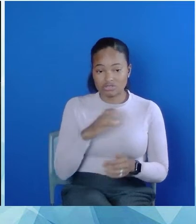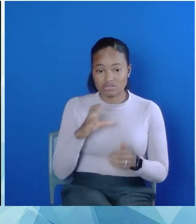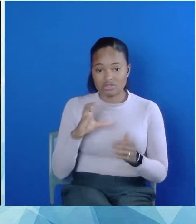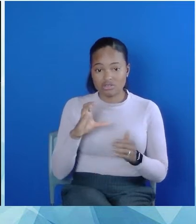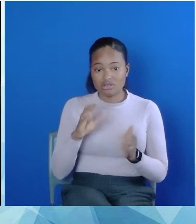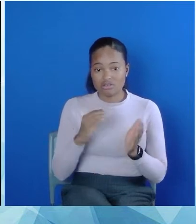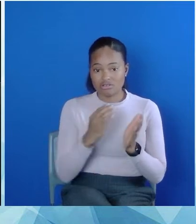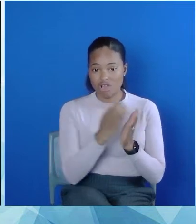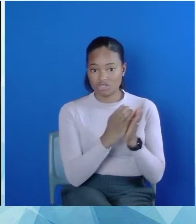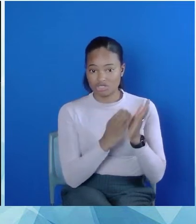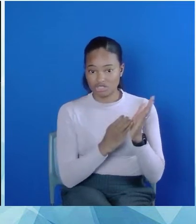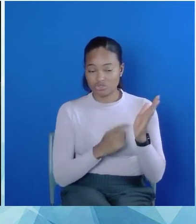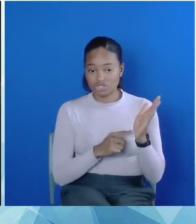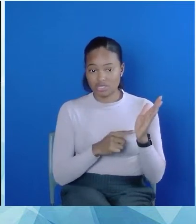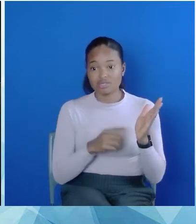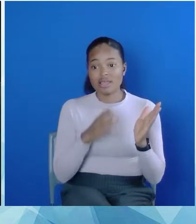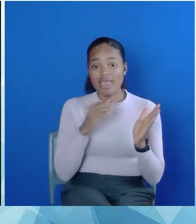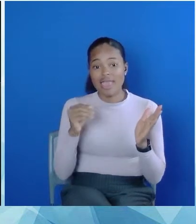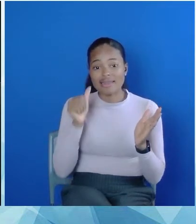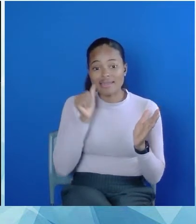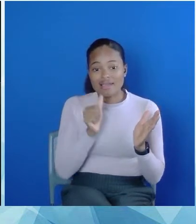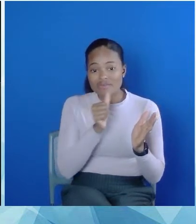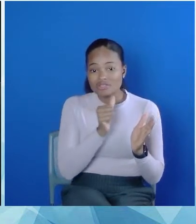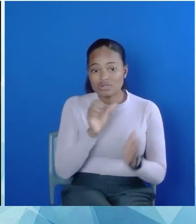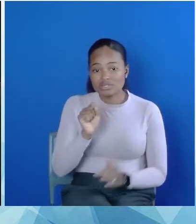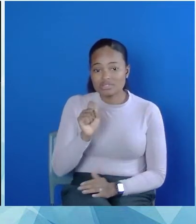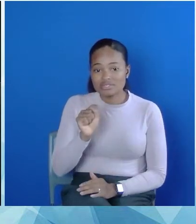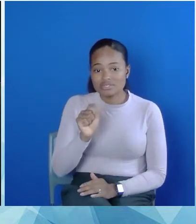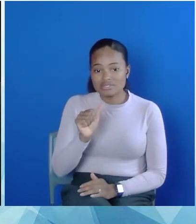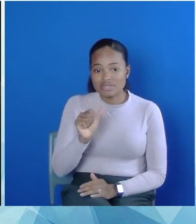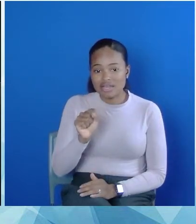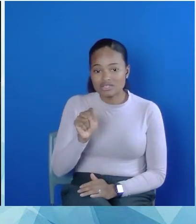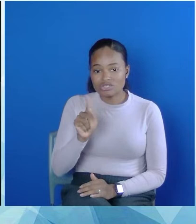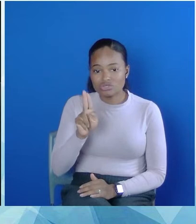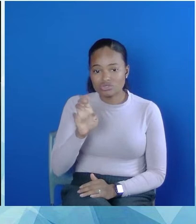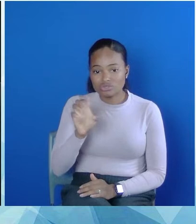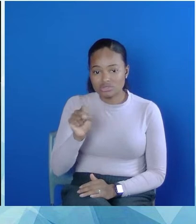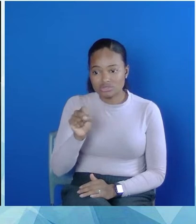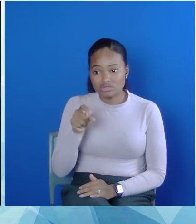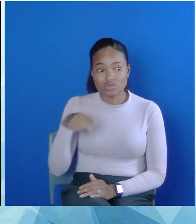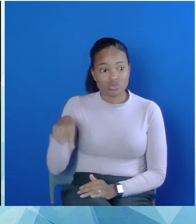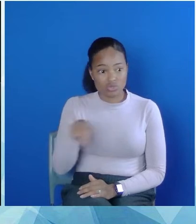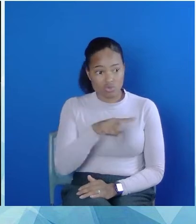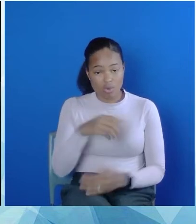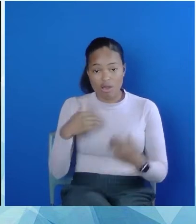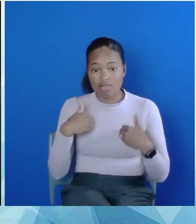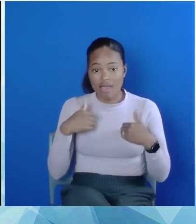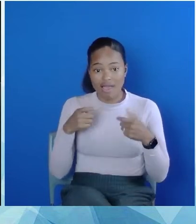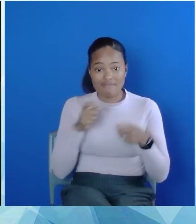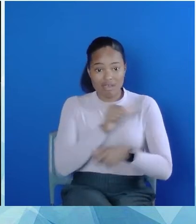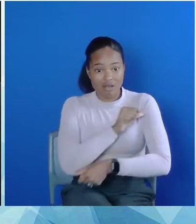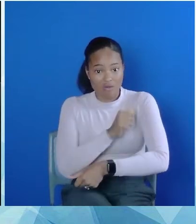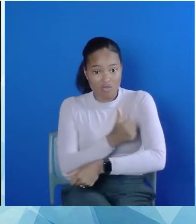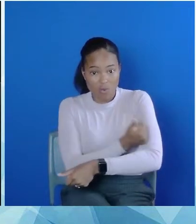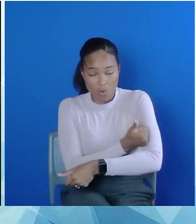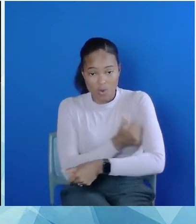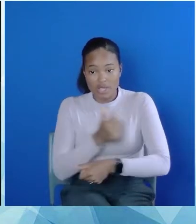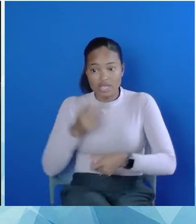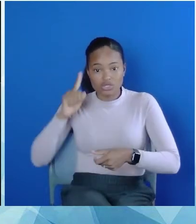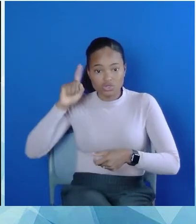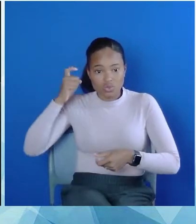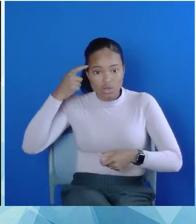statutes, you all are given the authority to govern ASDB as an